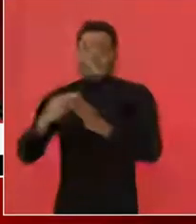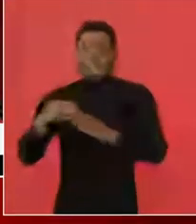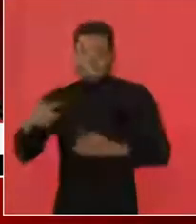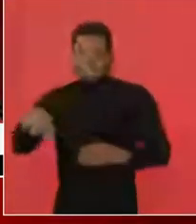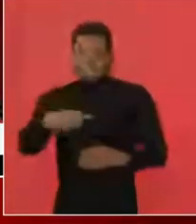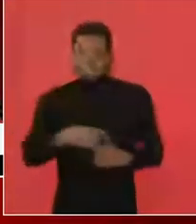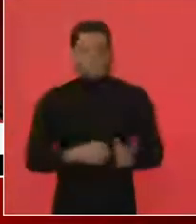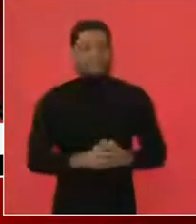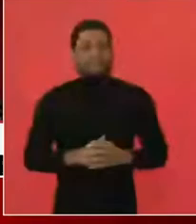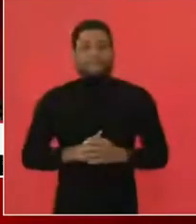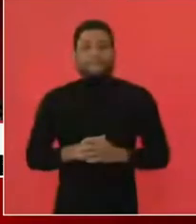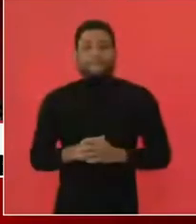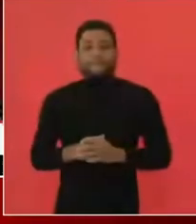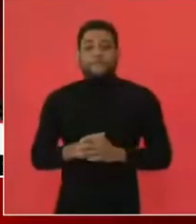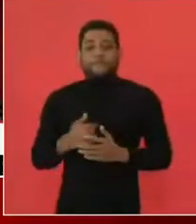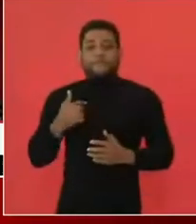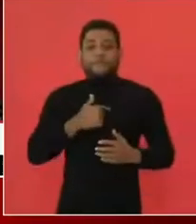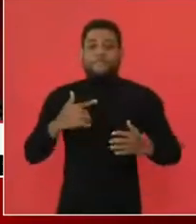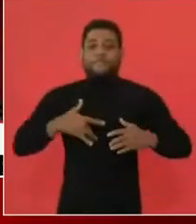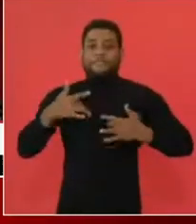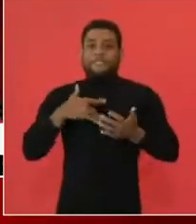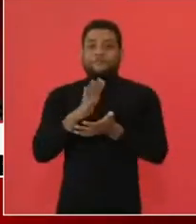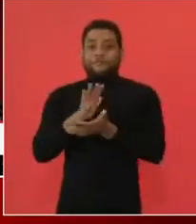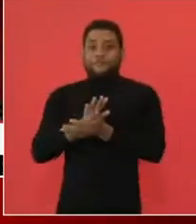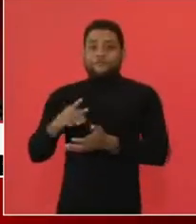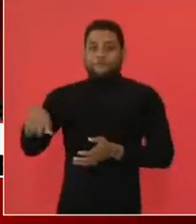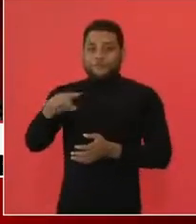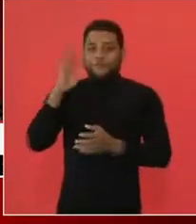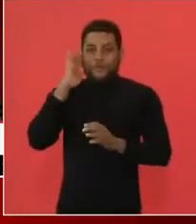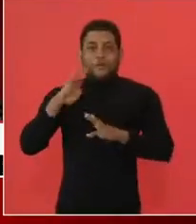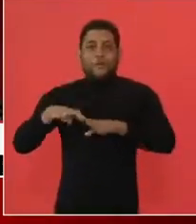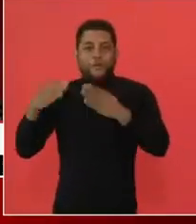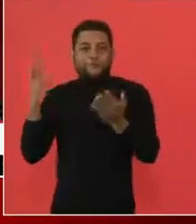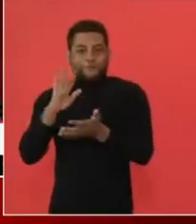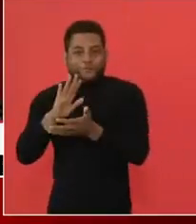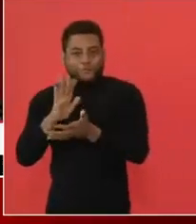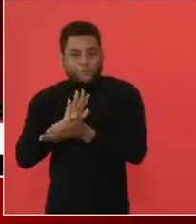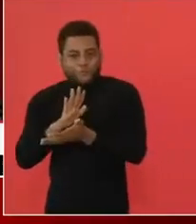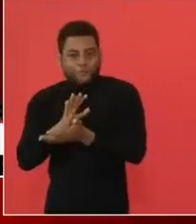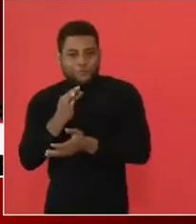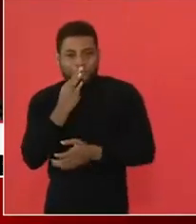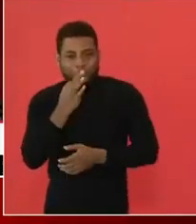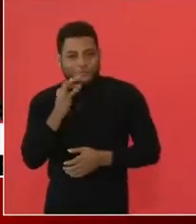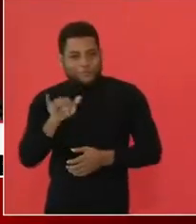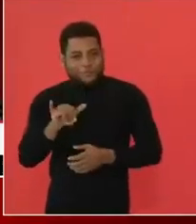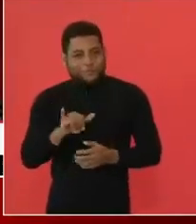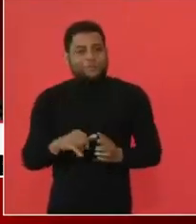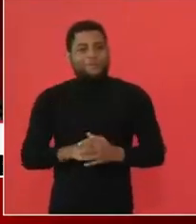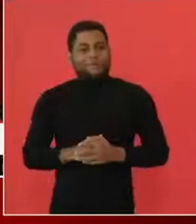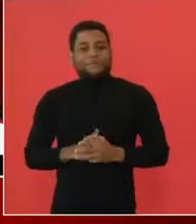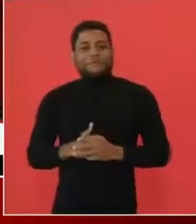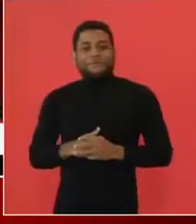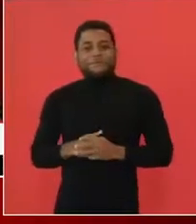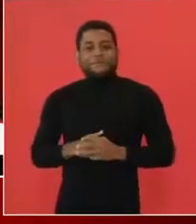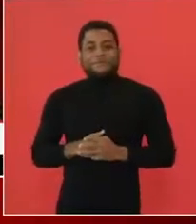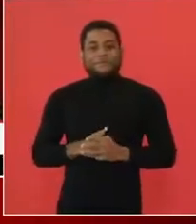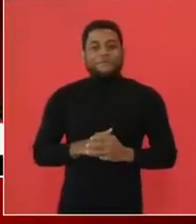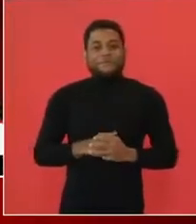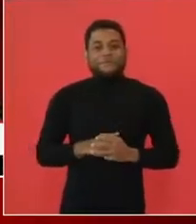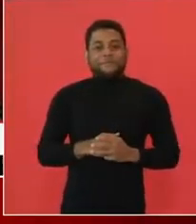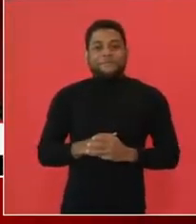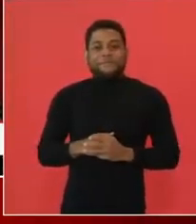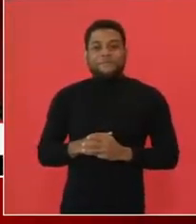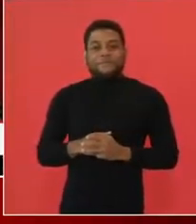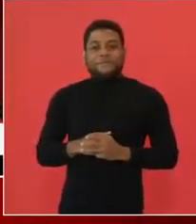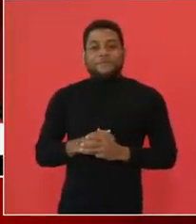schools are going to be reopening soon. So I can send my son back to school. I'm super excited